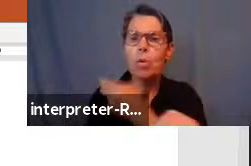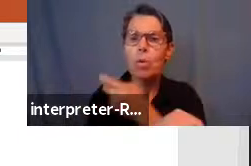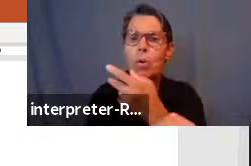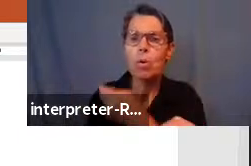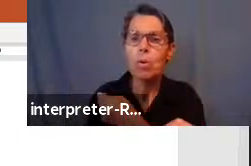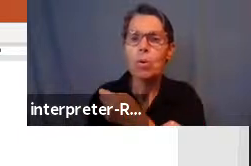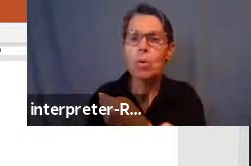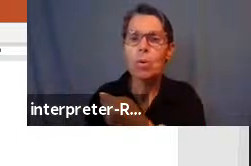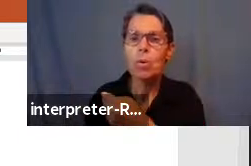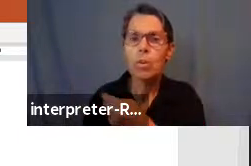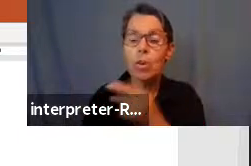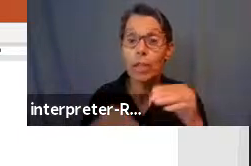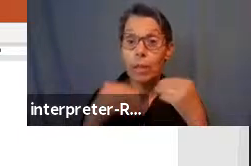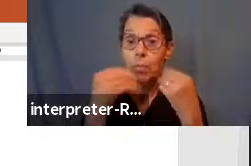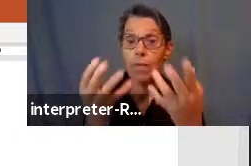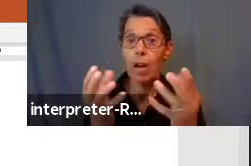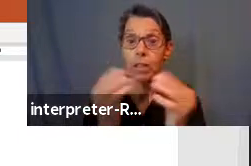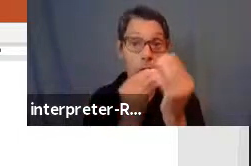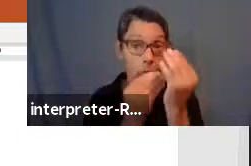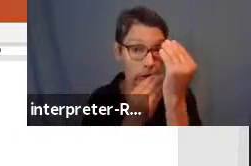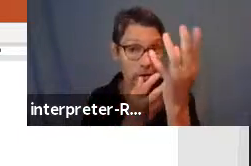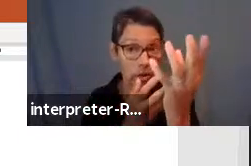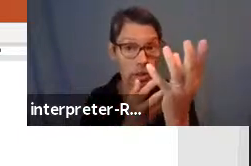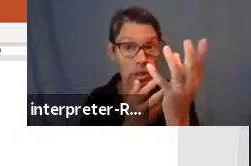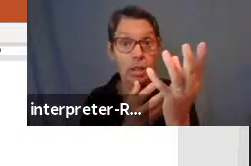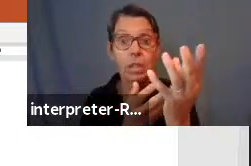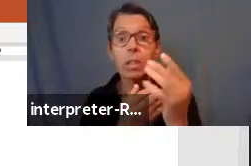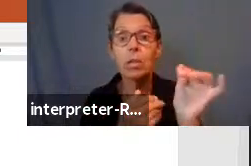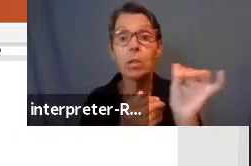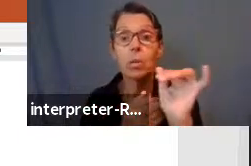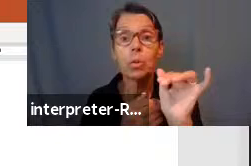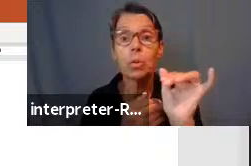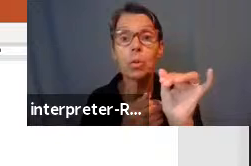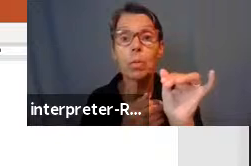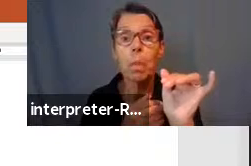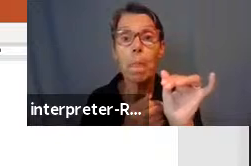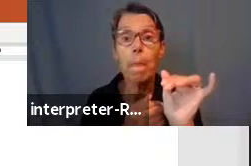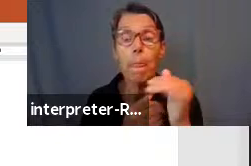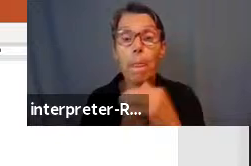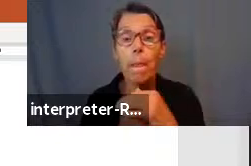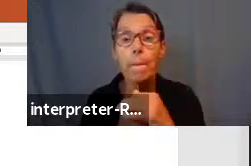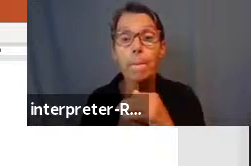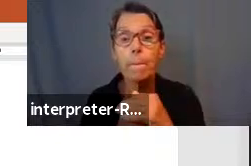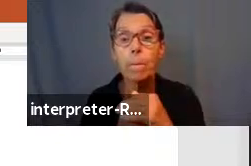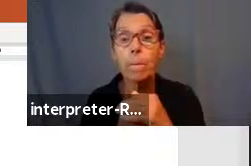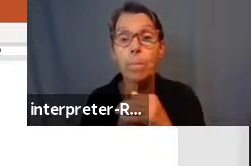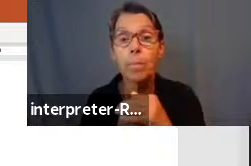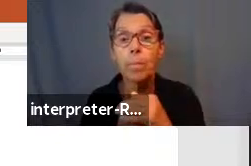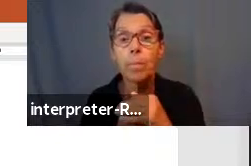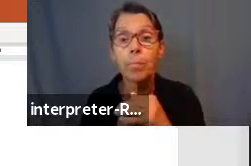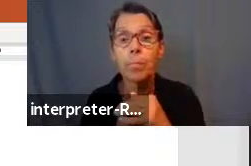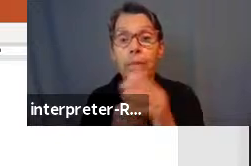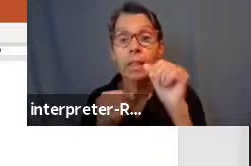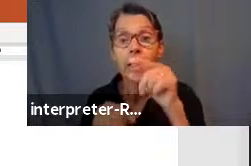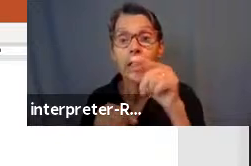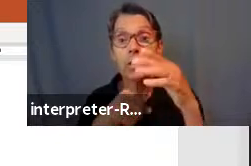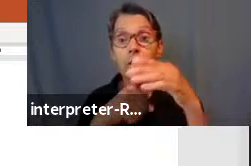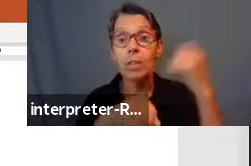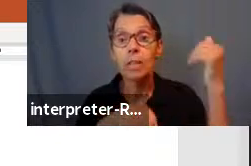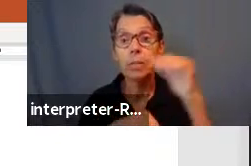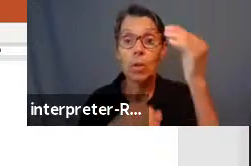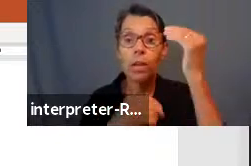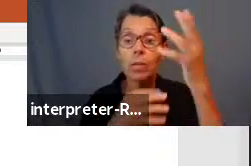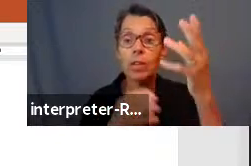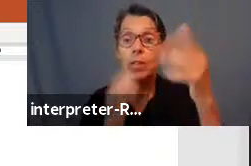that we might could provide this information to? That, which brings me to another question. Can you send me some of your information,